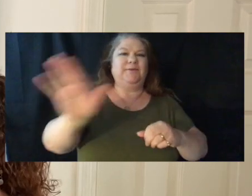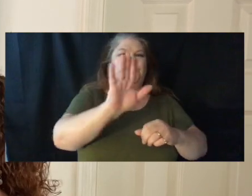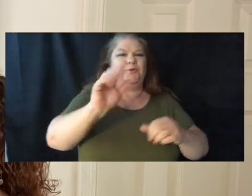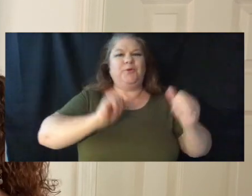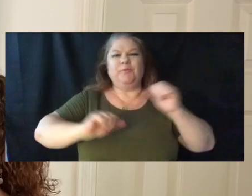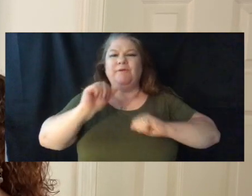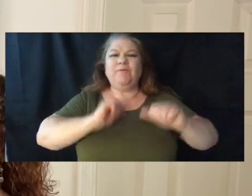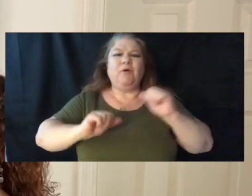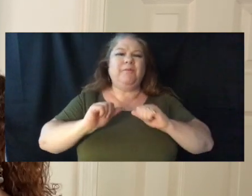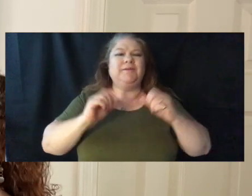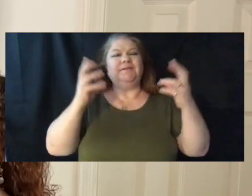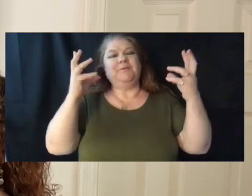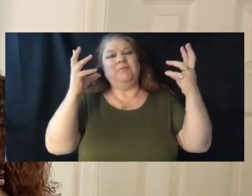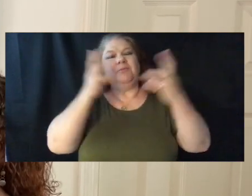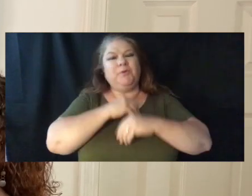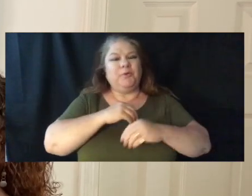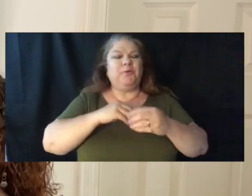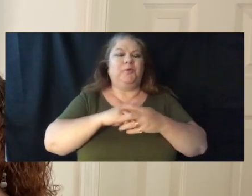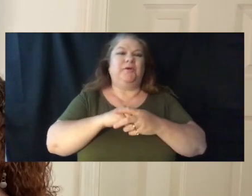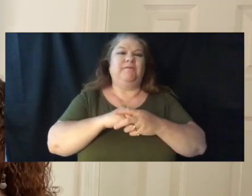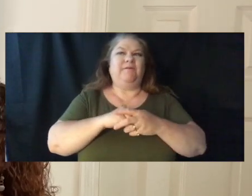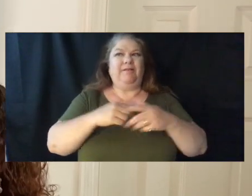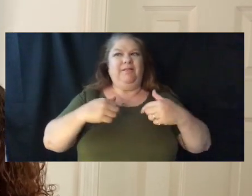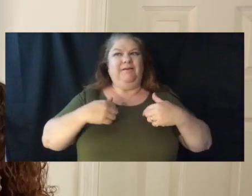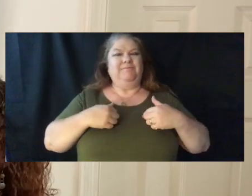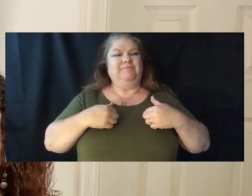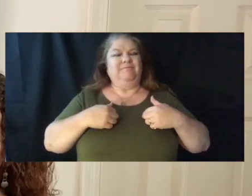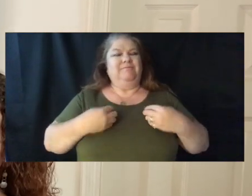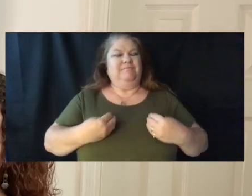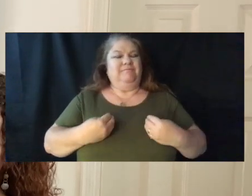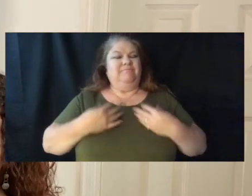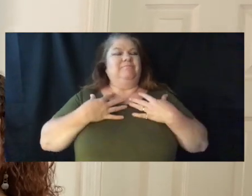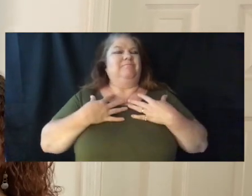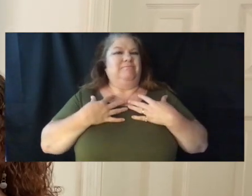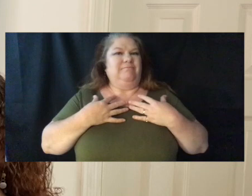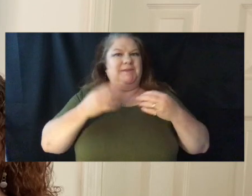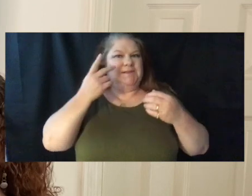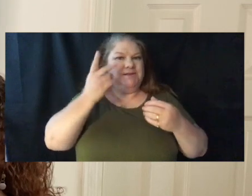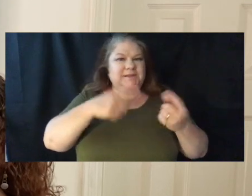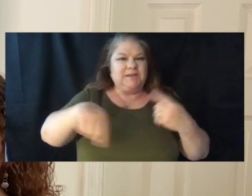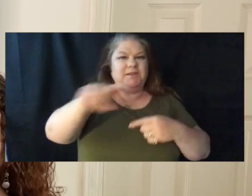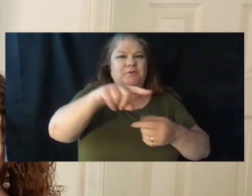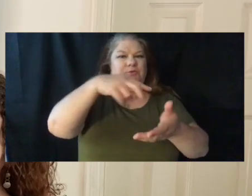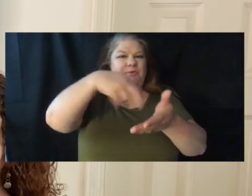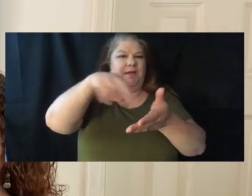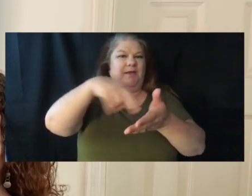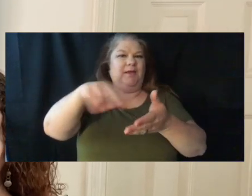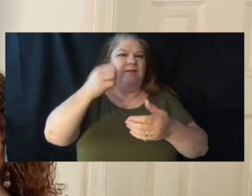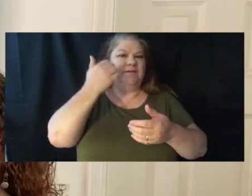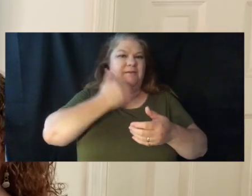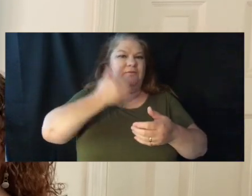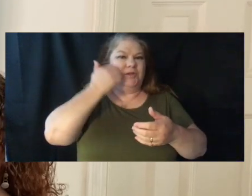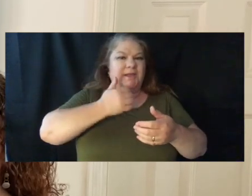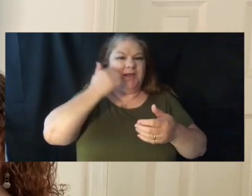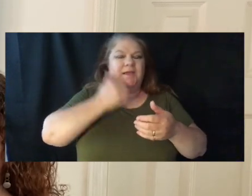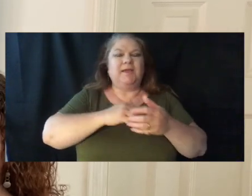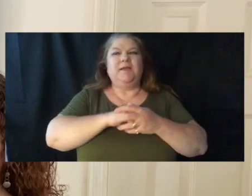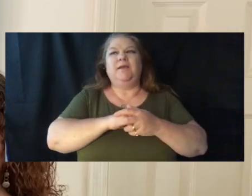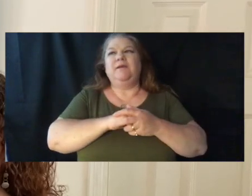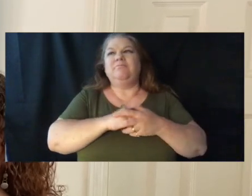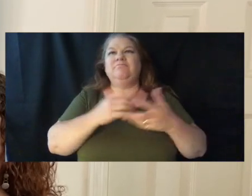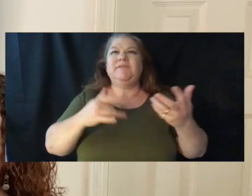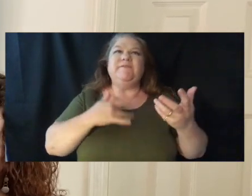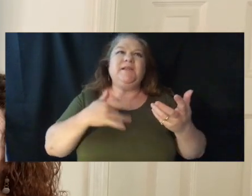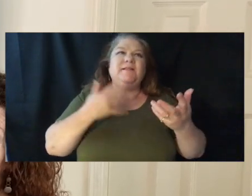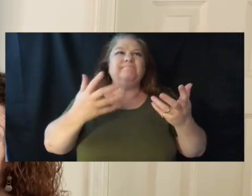your performance. You were so beautiful. I was the one who was privileged to get to see you dance every day.